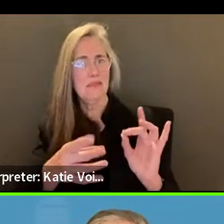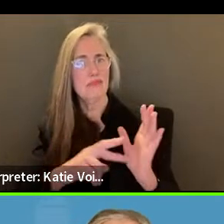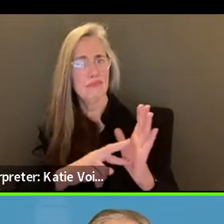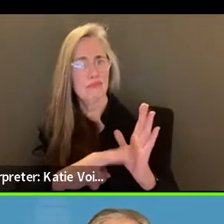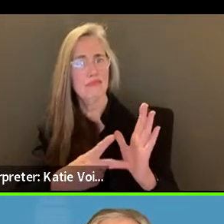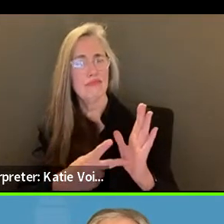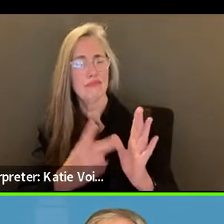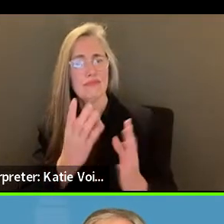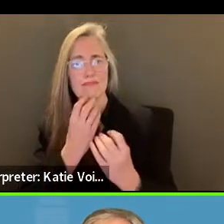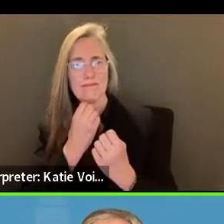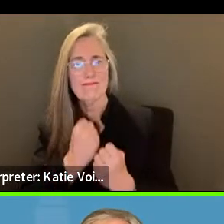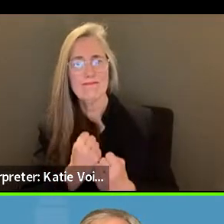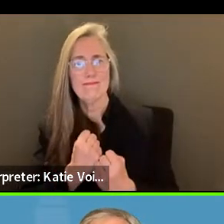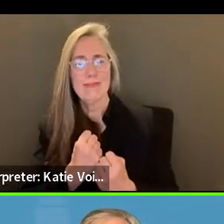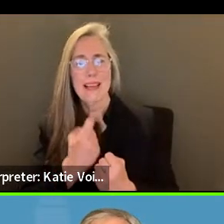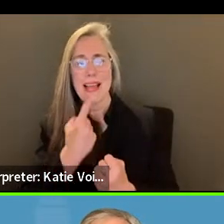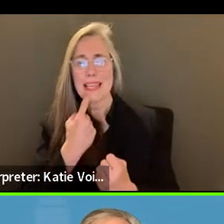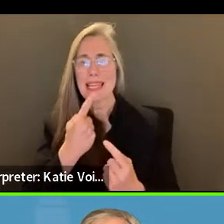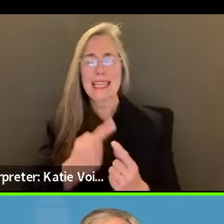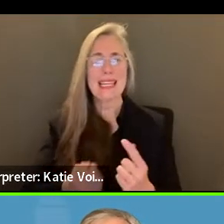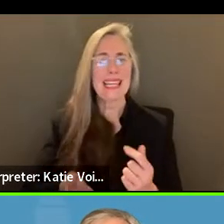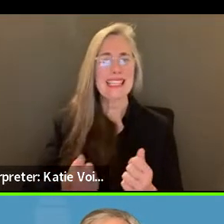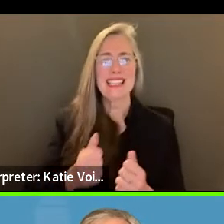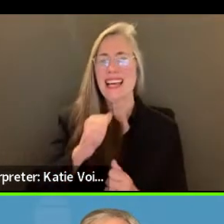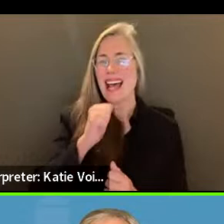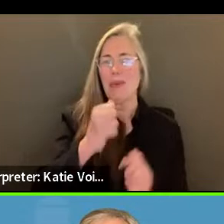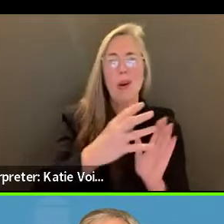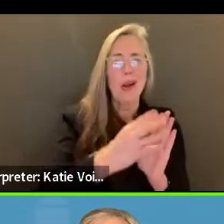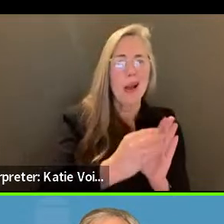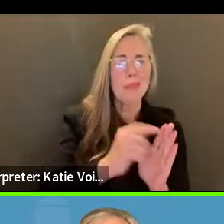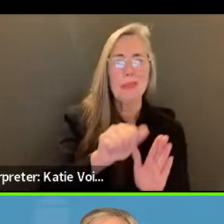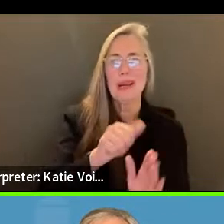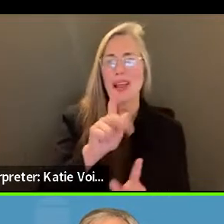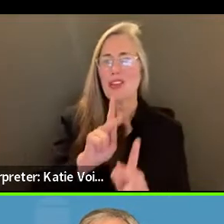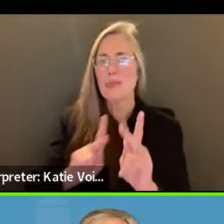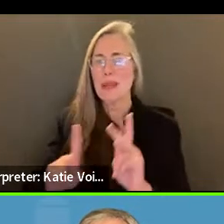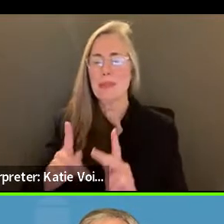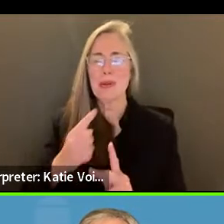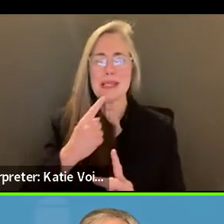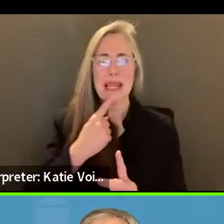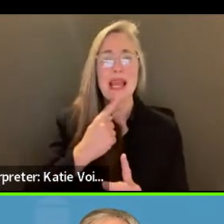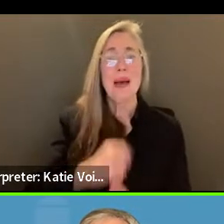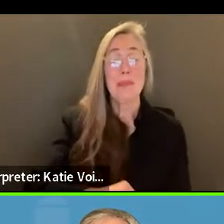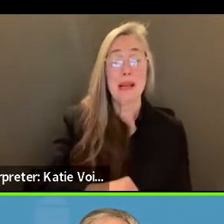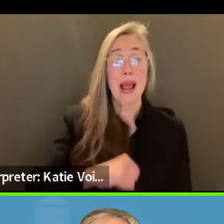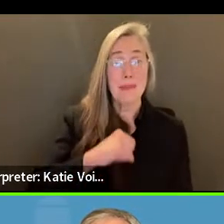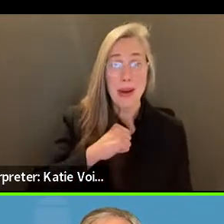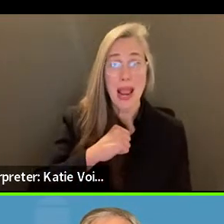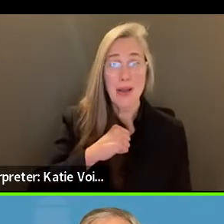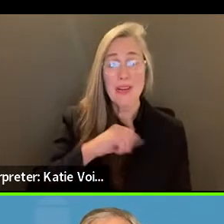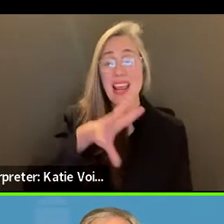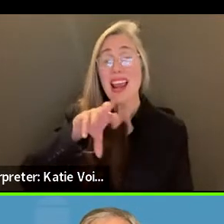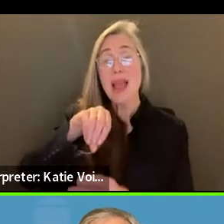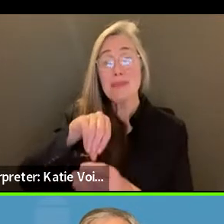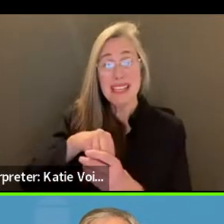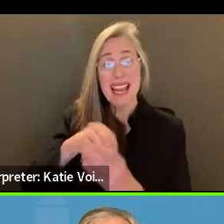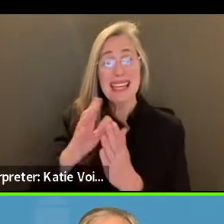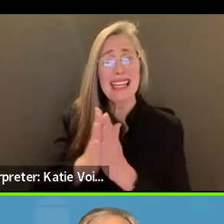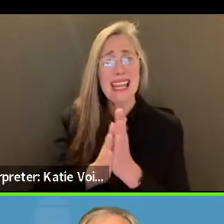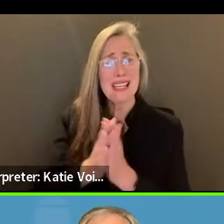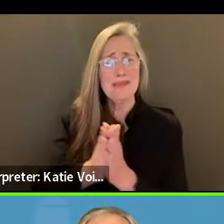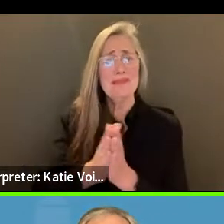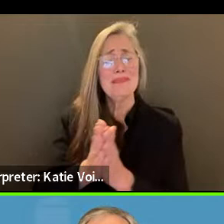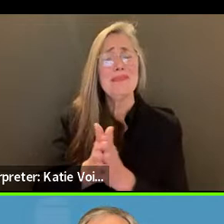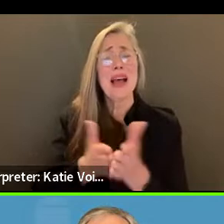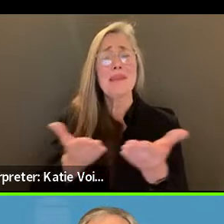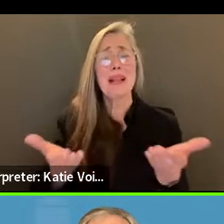I can't say anything else that isn't echoing what others are saying, but I continue to be proud and dedicated, and I'm glad I'm here because I